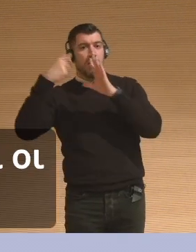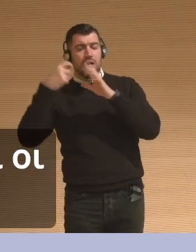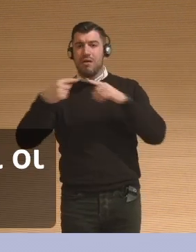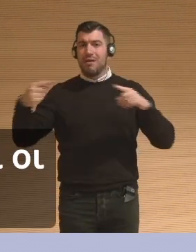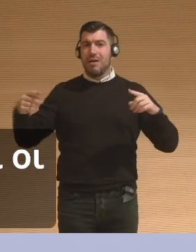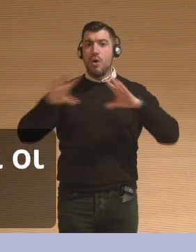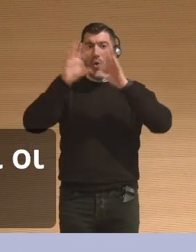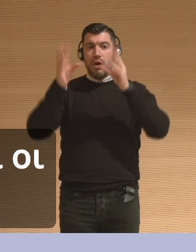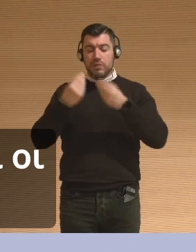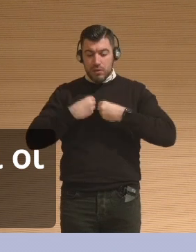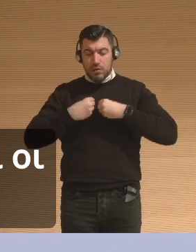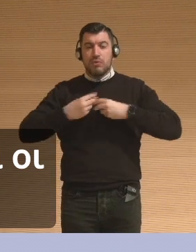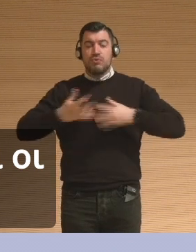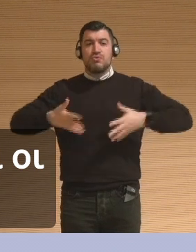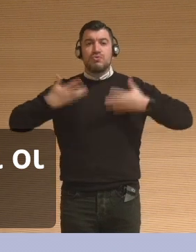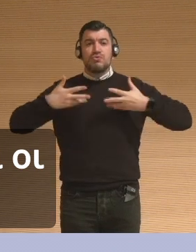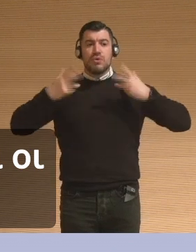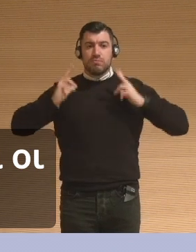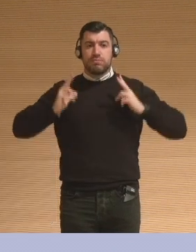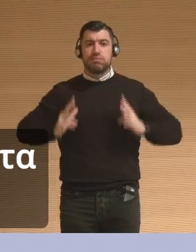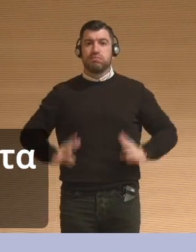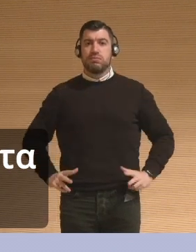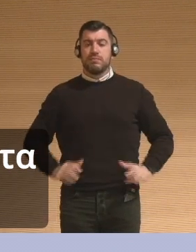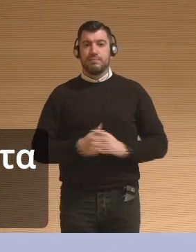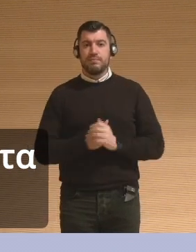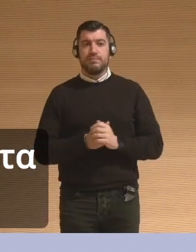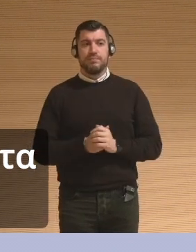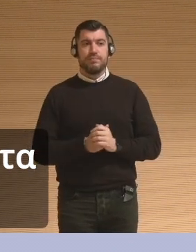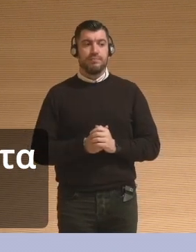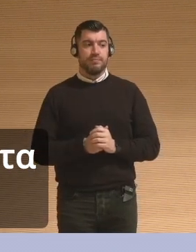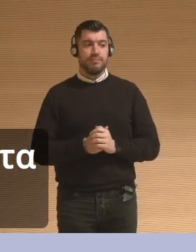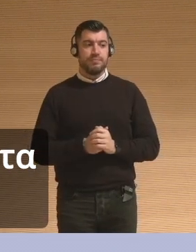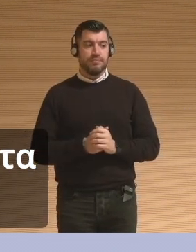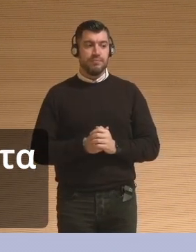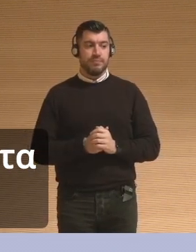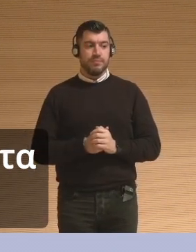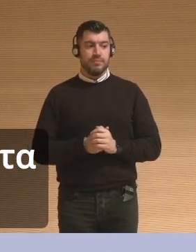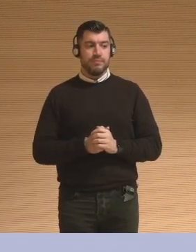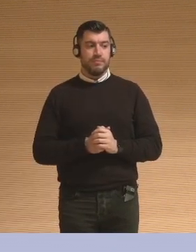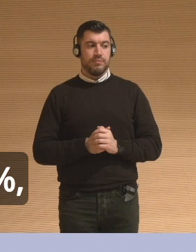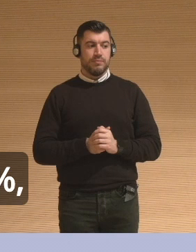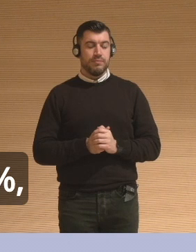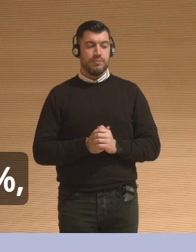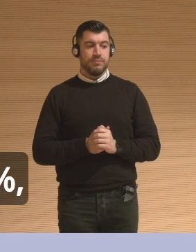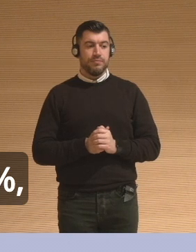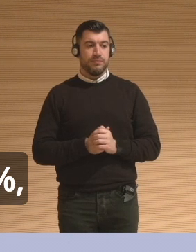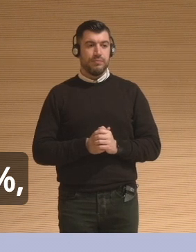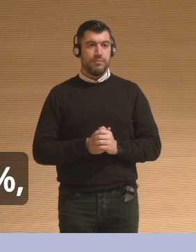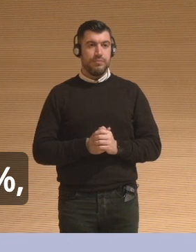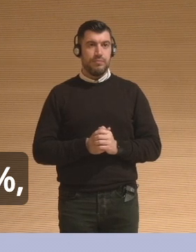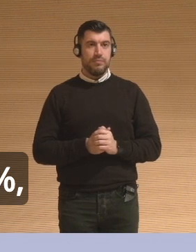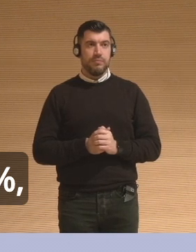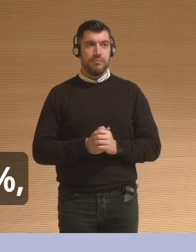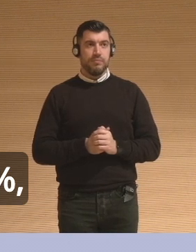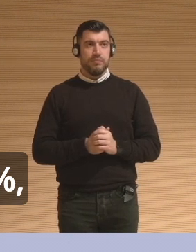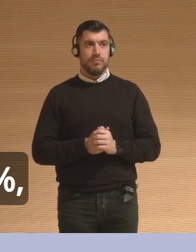and good, both conditions were equally meaningful and invoked a desire to experience them again. And in fact, the